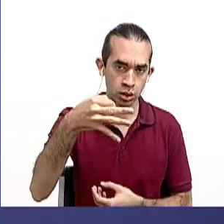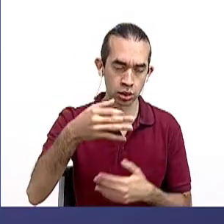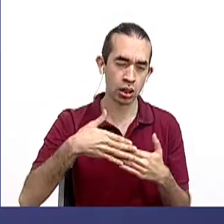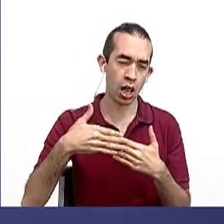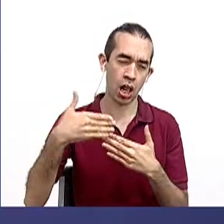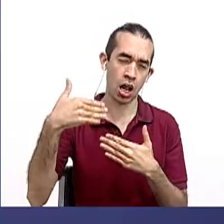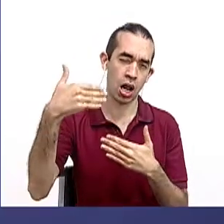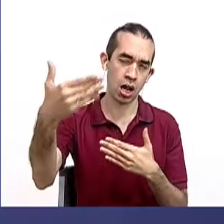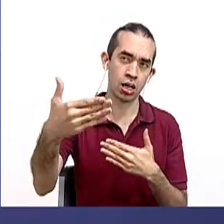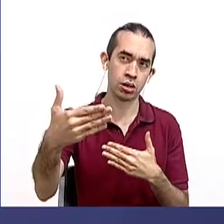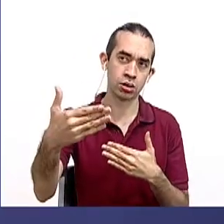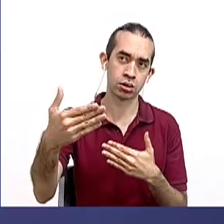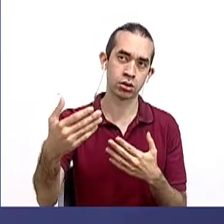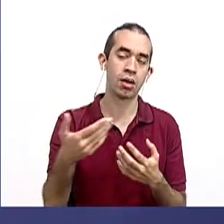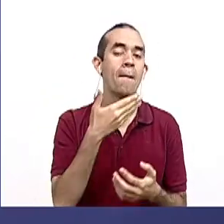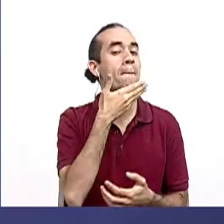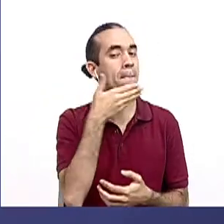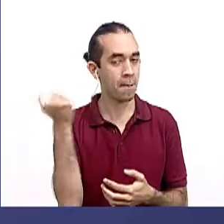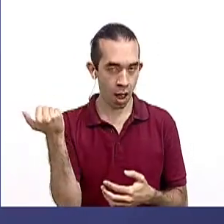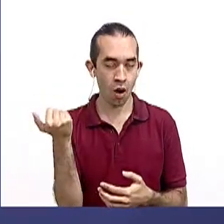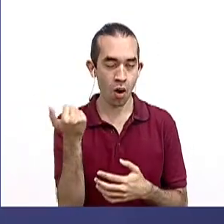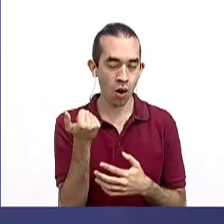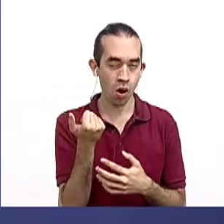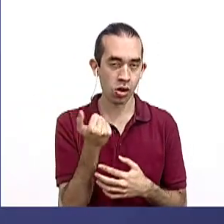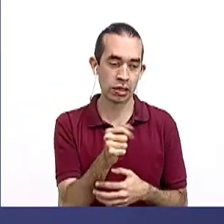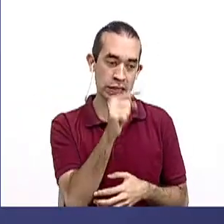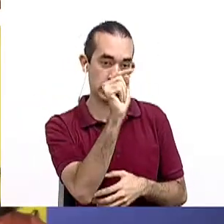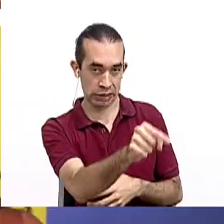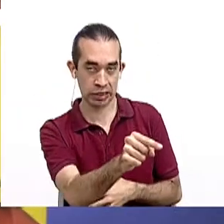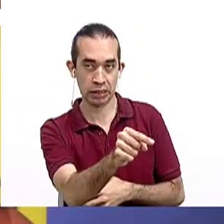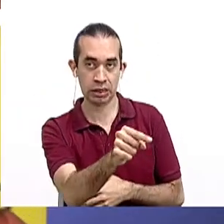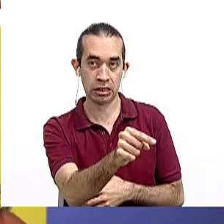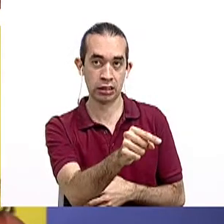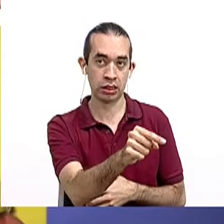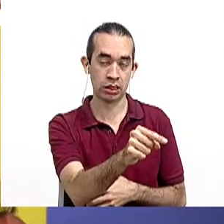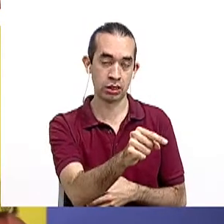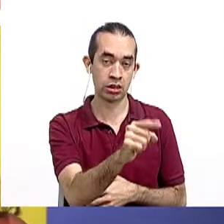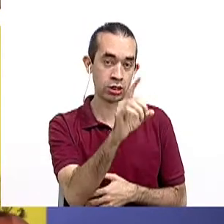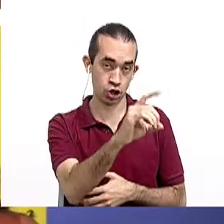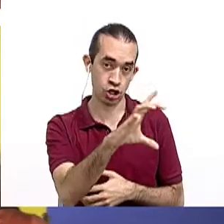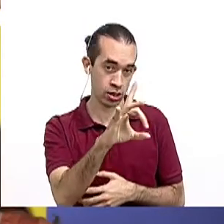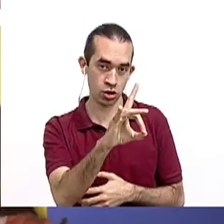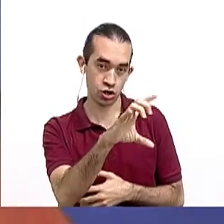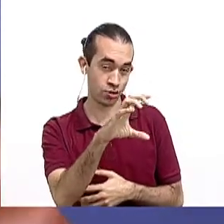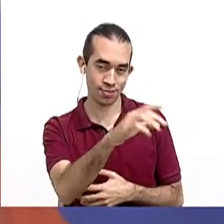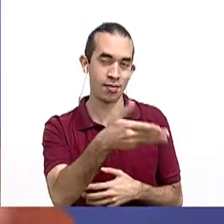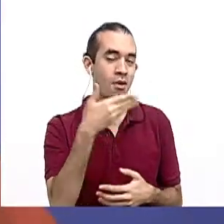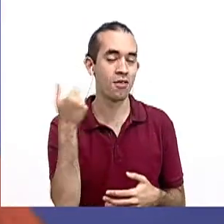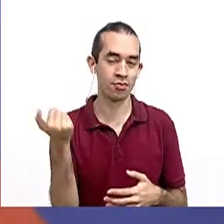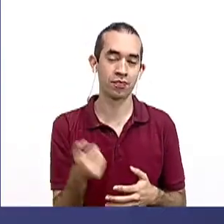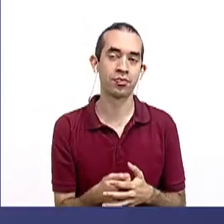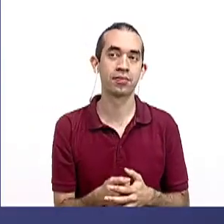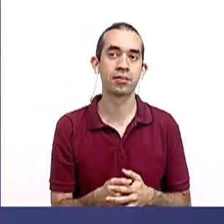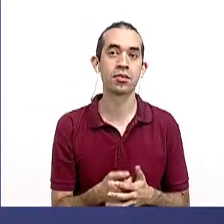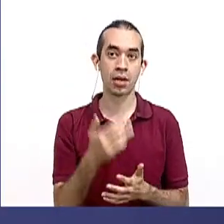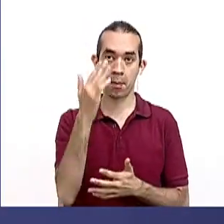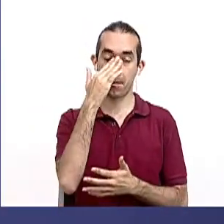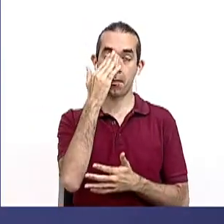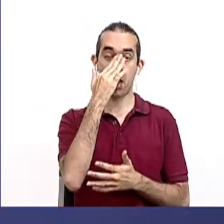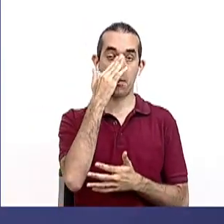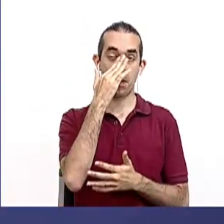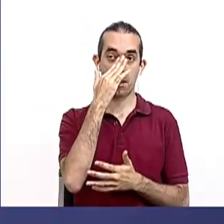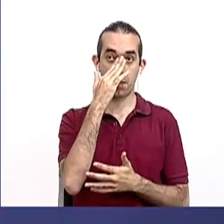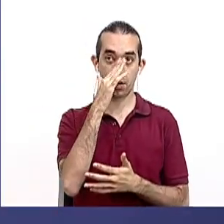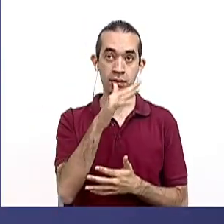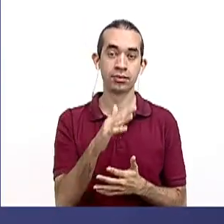run, it will be much better to buy the oranges from the market on the next block. My mom has been